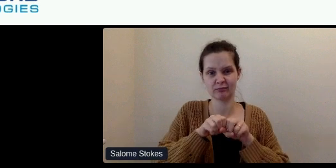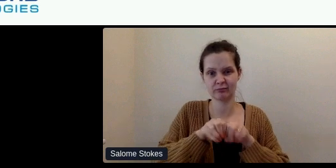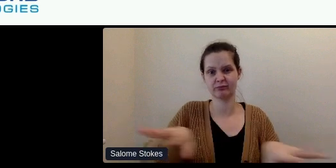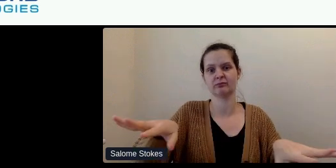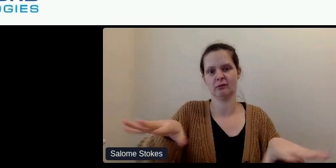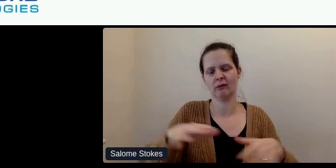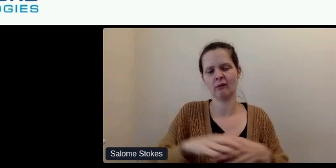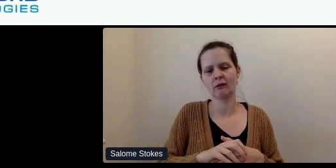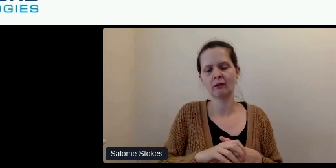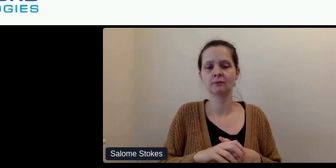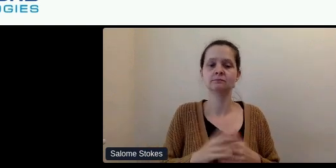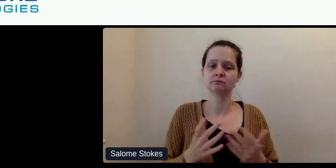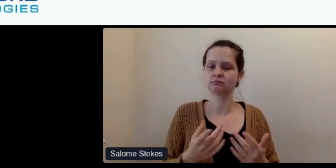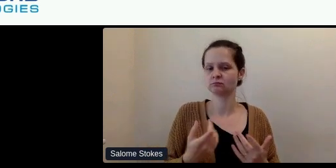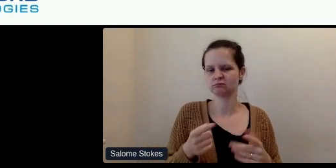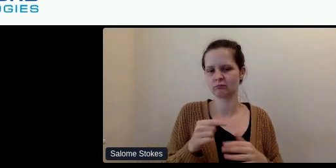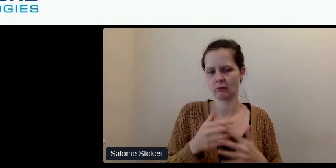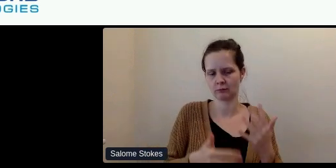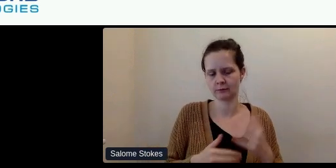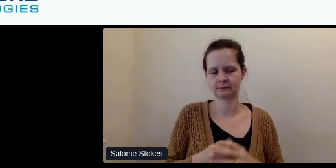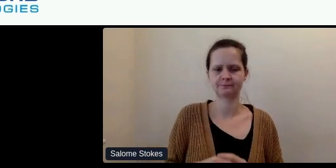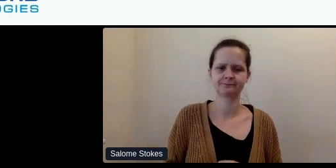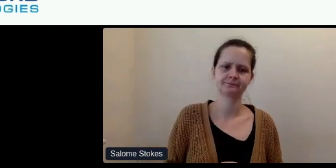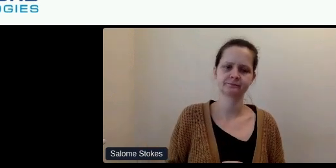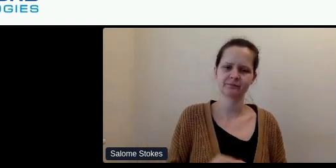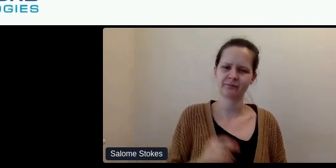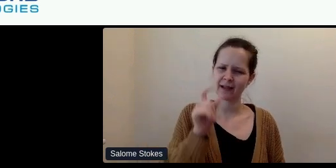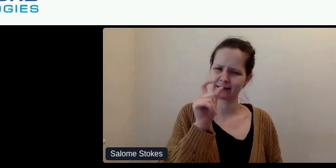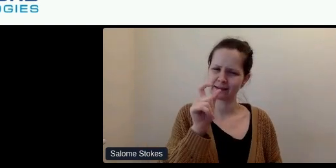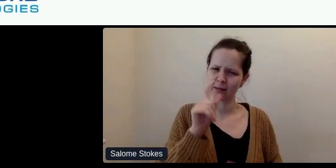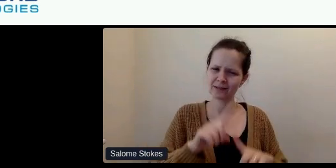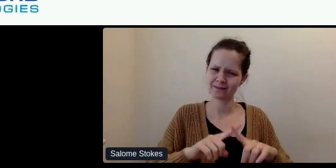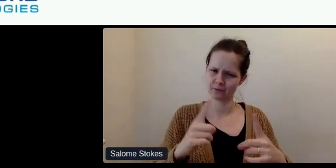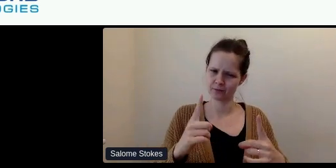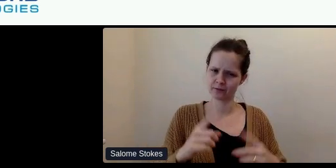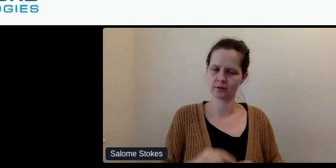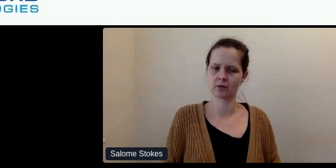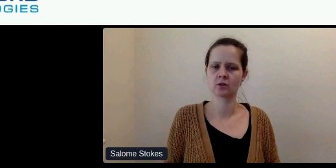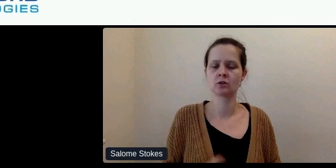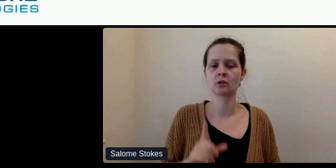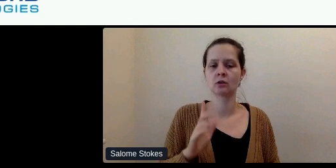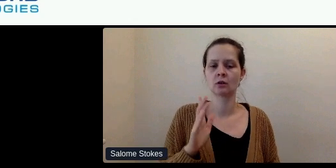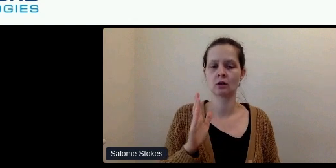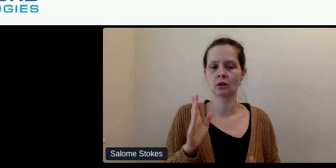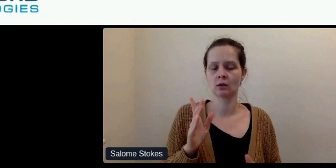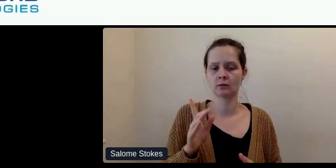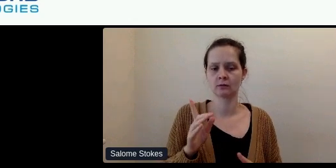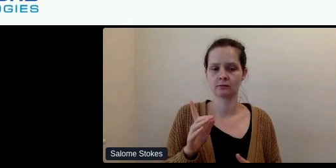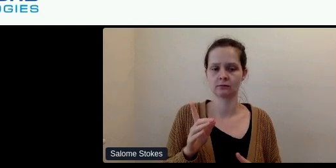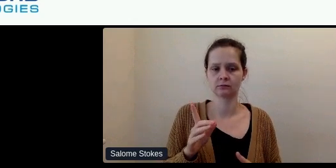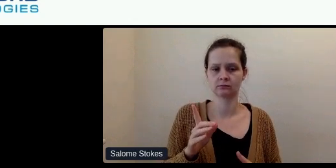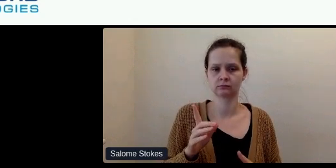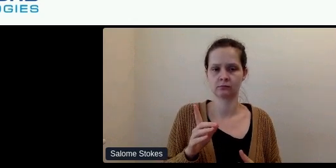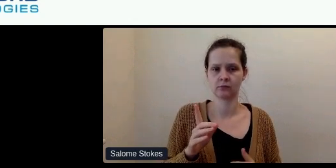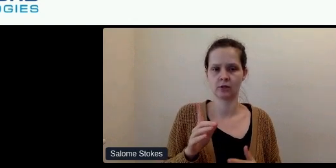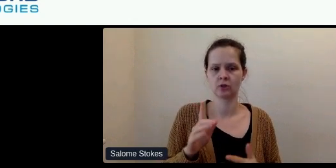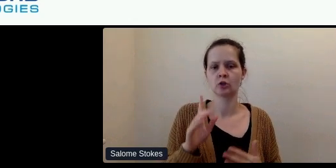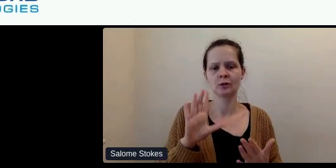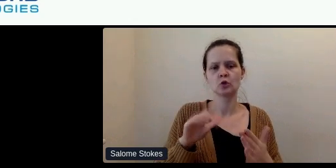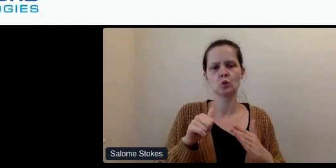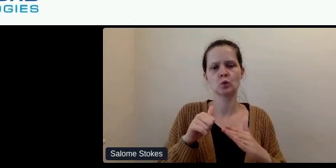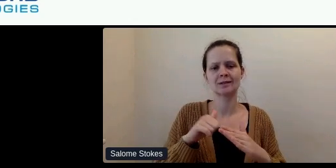different in that all of the setup for this is done prior to the solution running. So it's